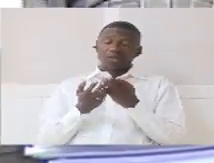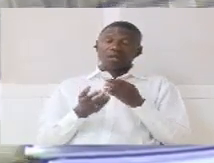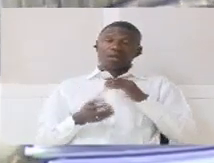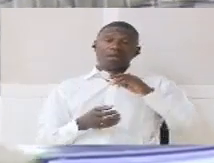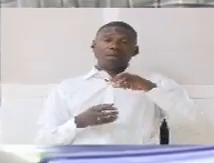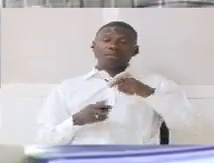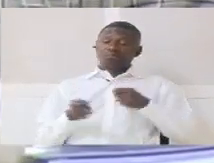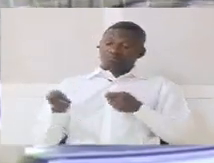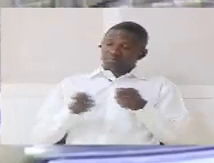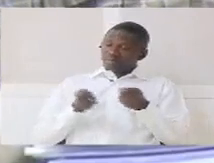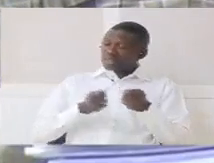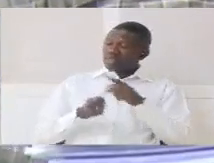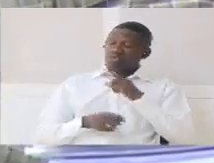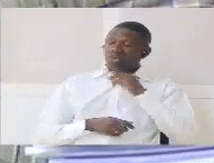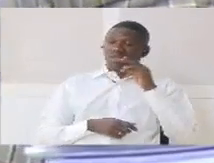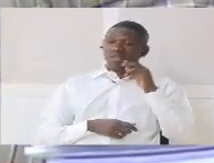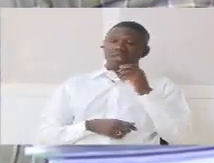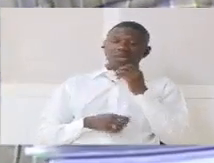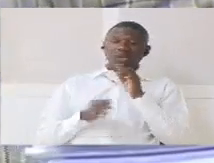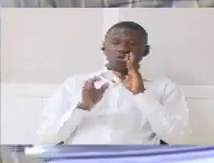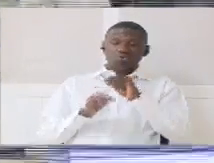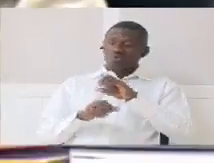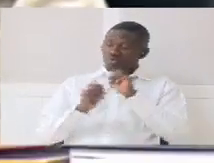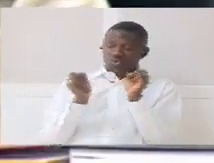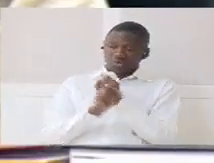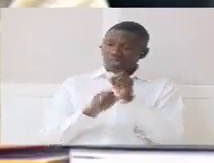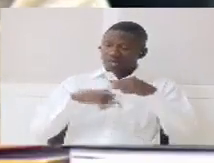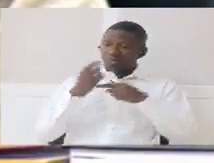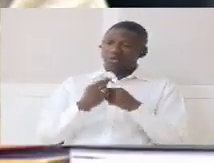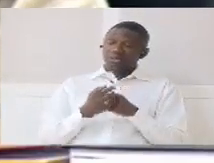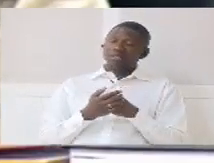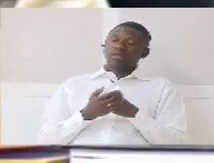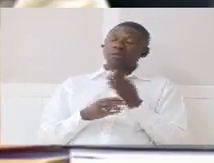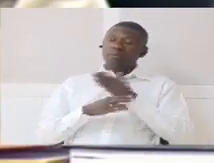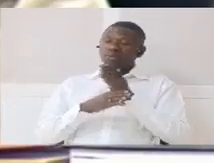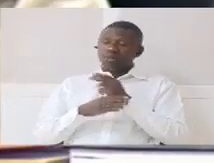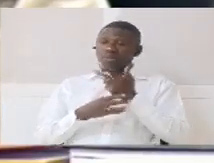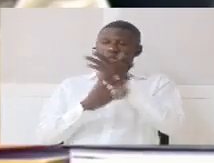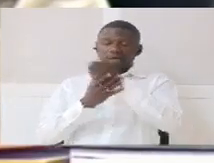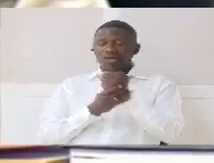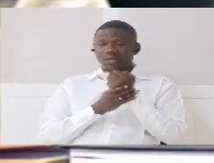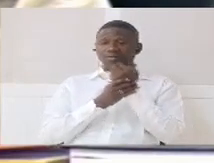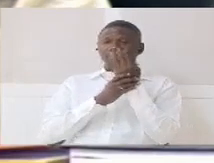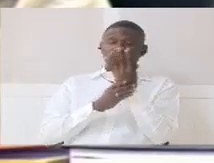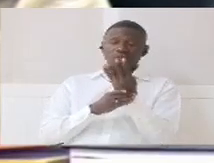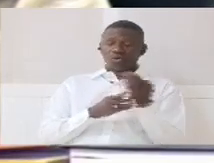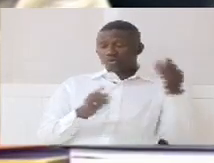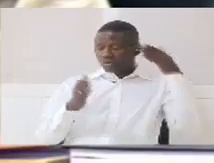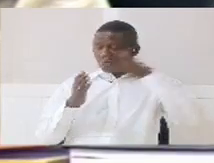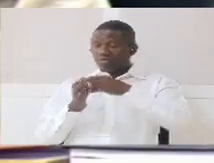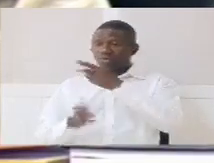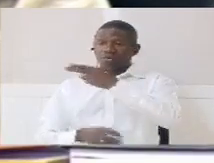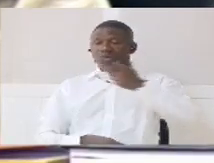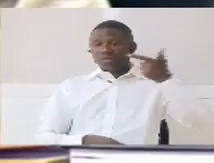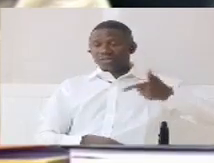They only changed it after 2017. And yenyim fanam fala ko domoro mam falin nyaaw nyandi nyaama ka bo 1994